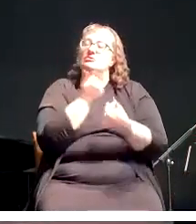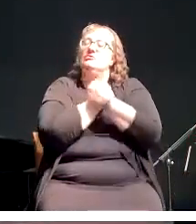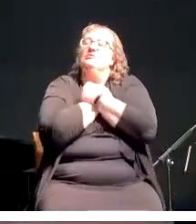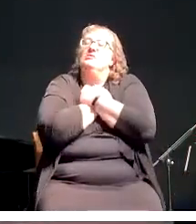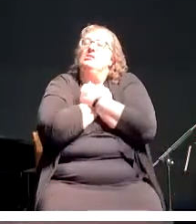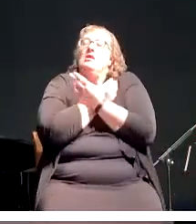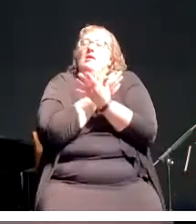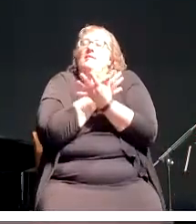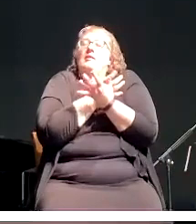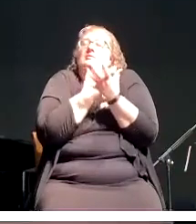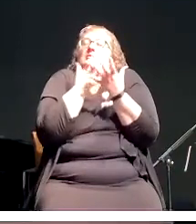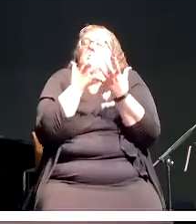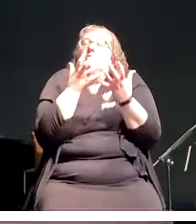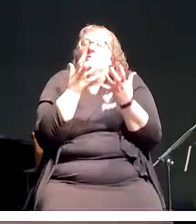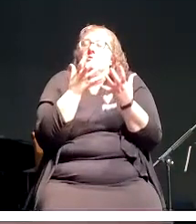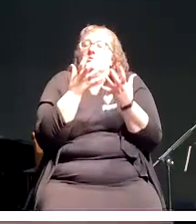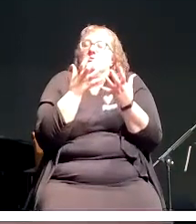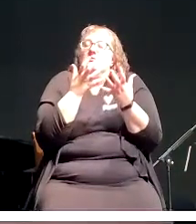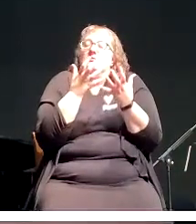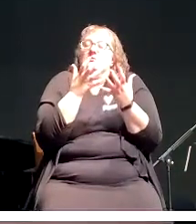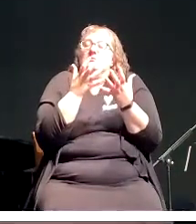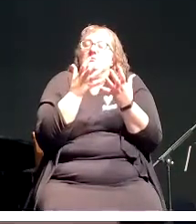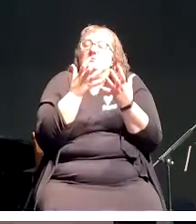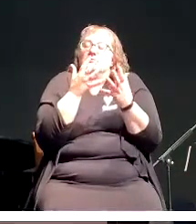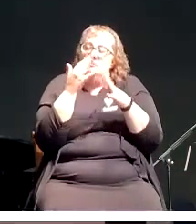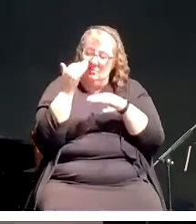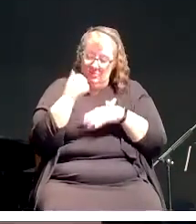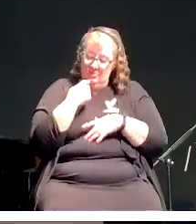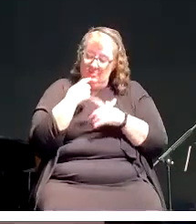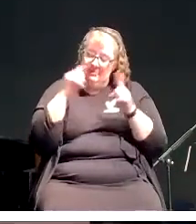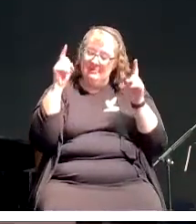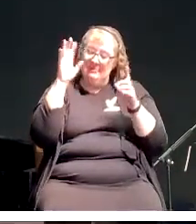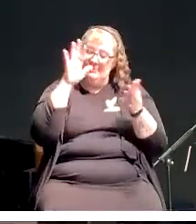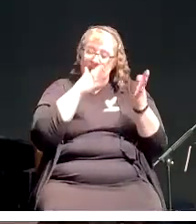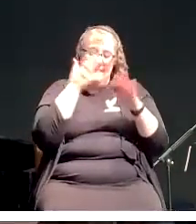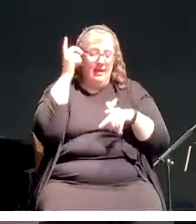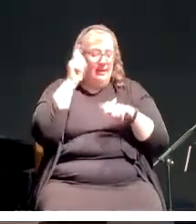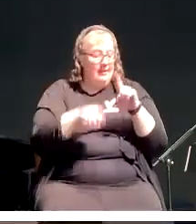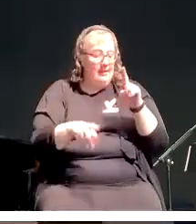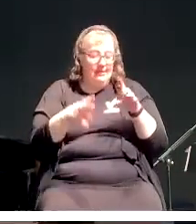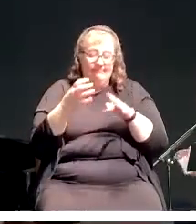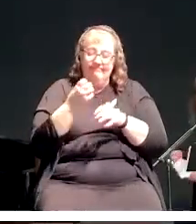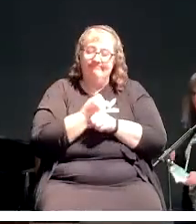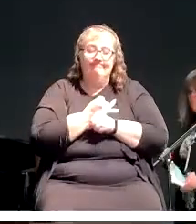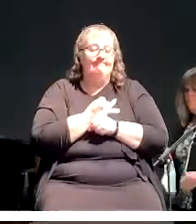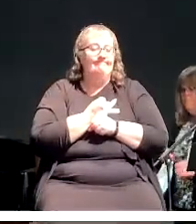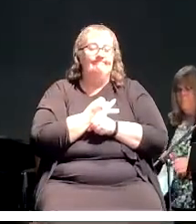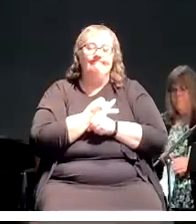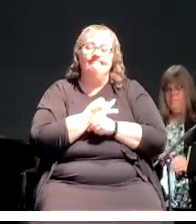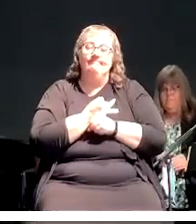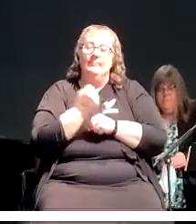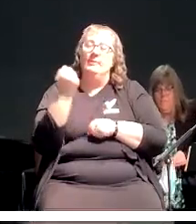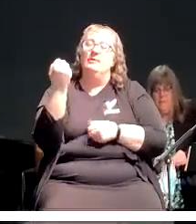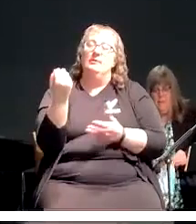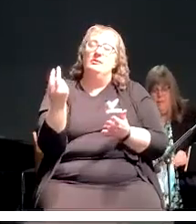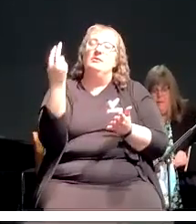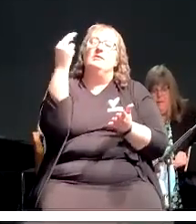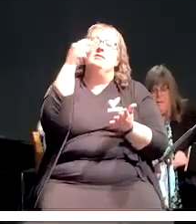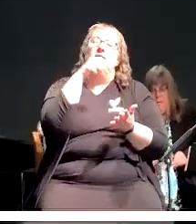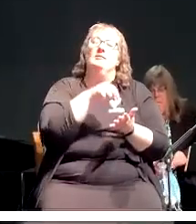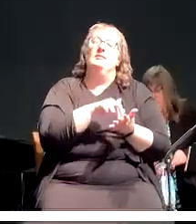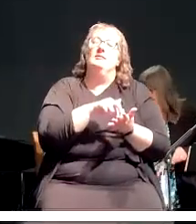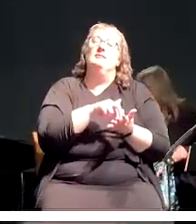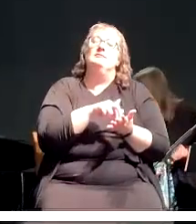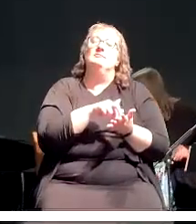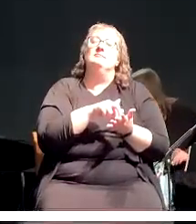much. And then You said, death cannot hold me down. You came back,